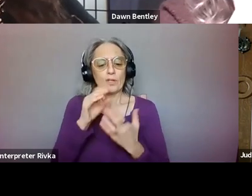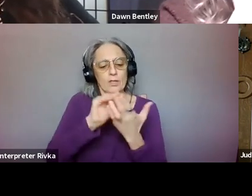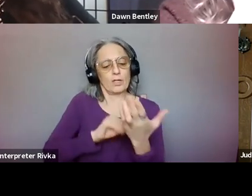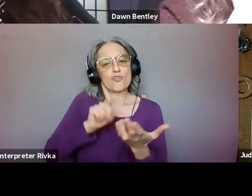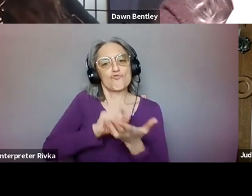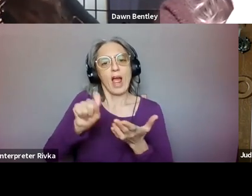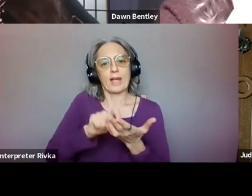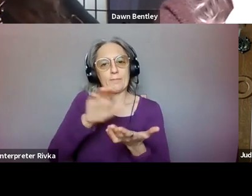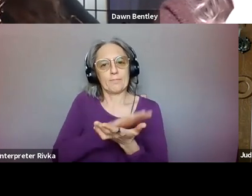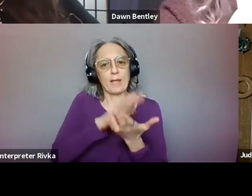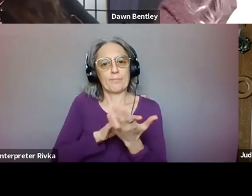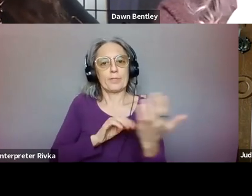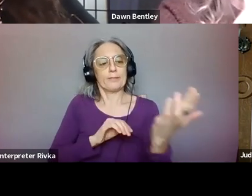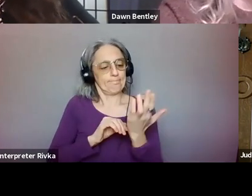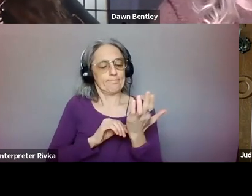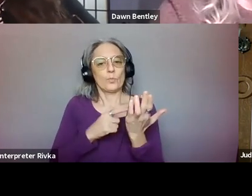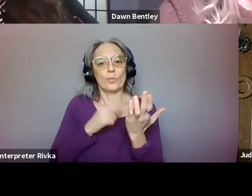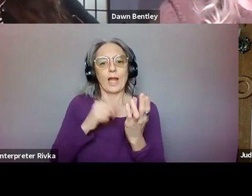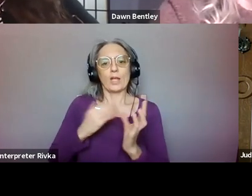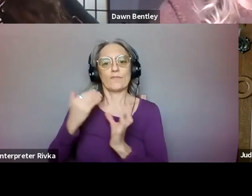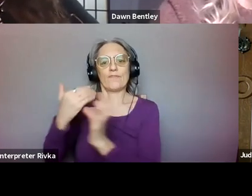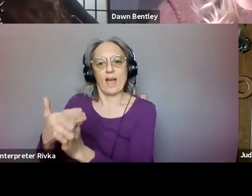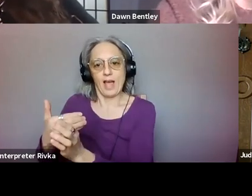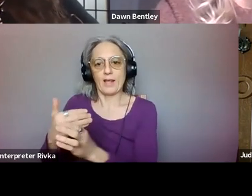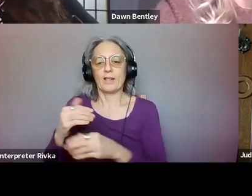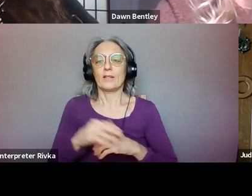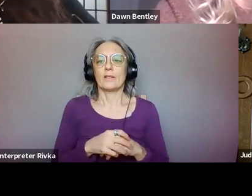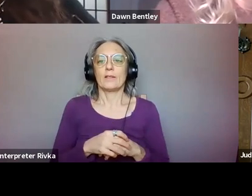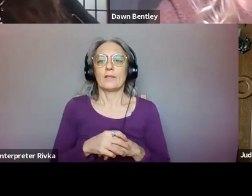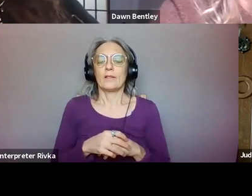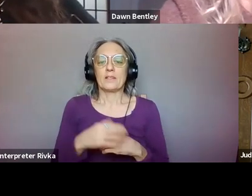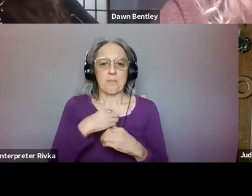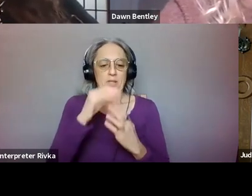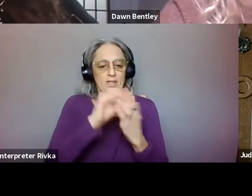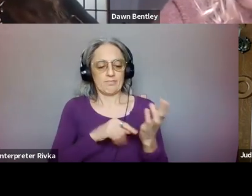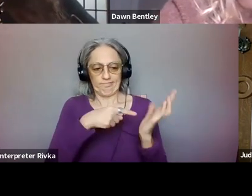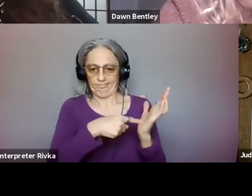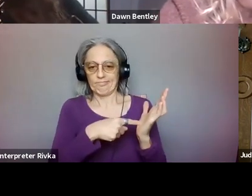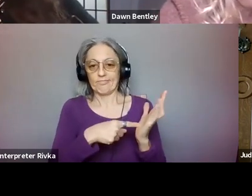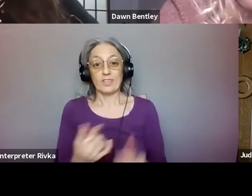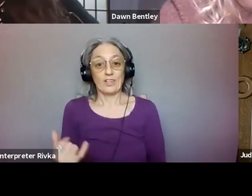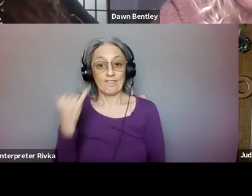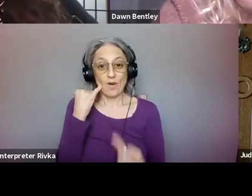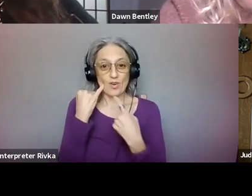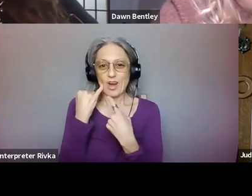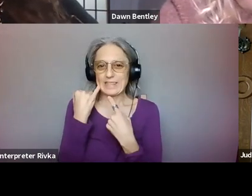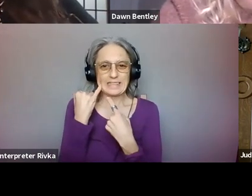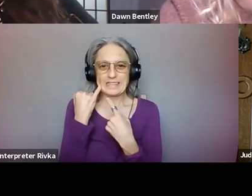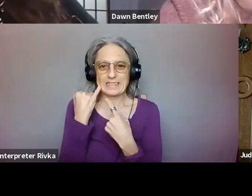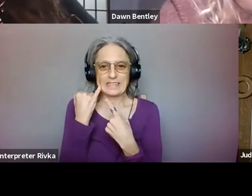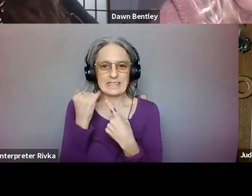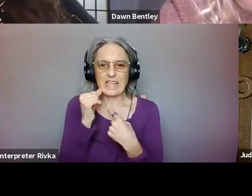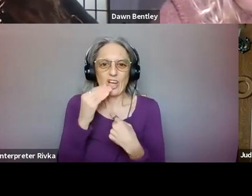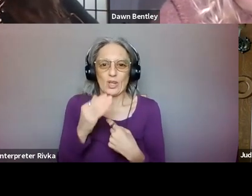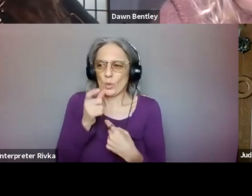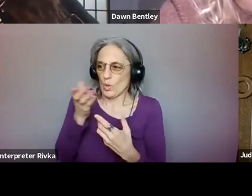have something in our file. We like to have a complaint. We don't like to operate on telephone calls. We don't know who's calling us.